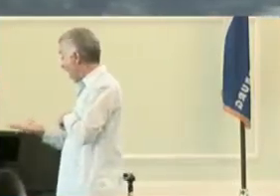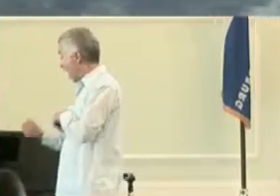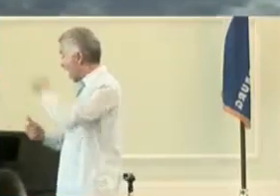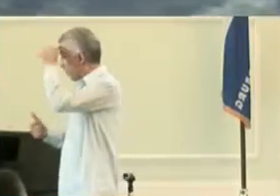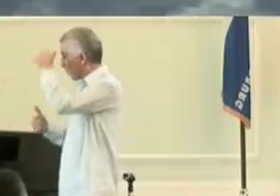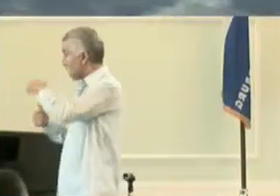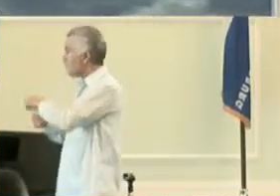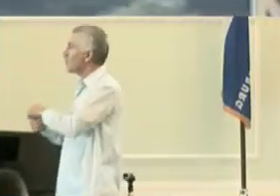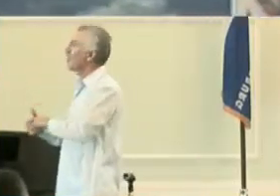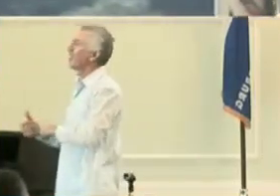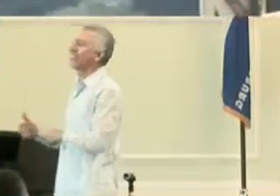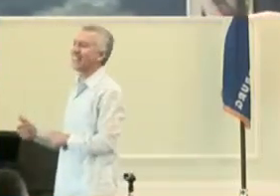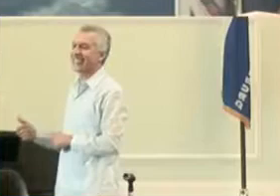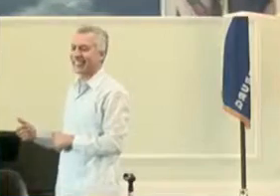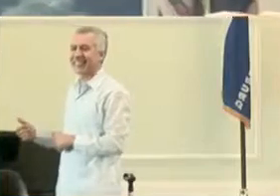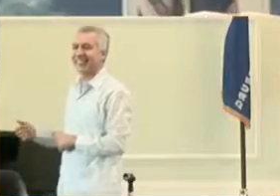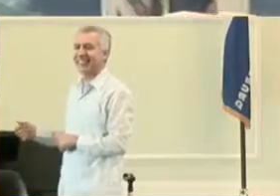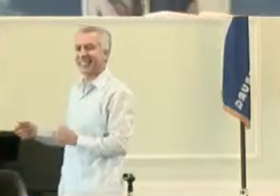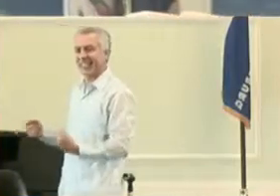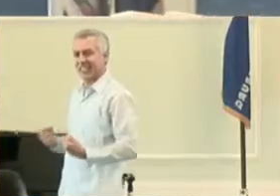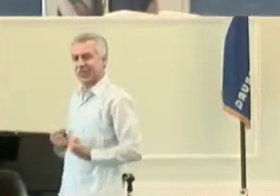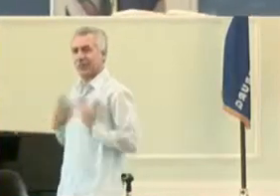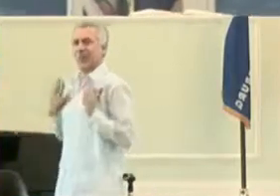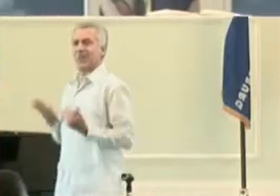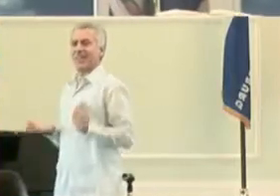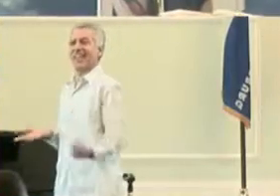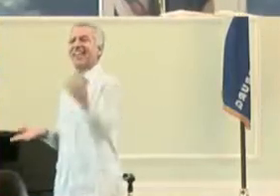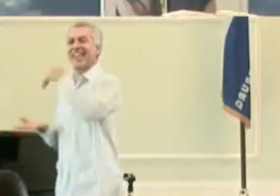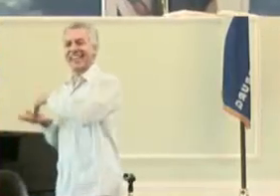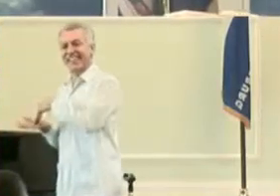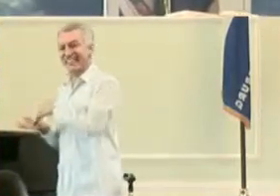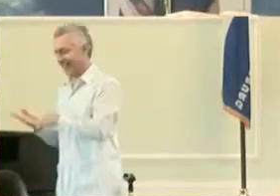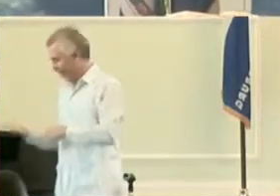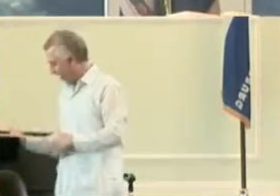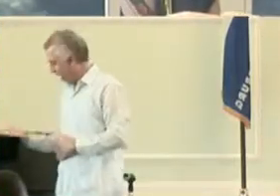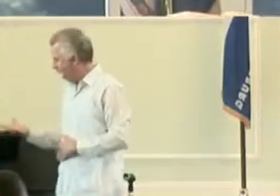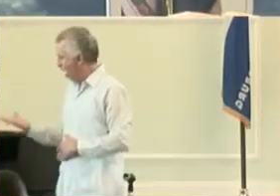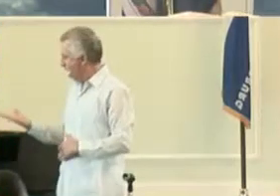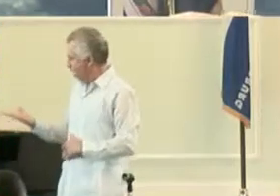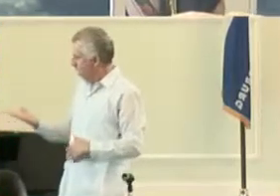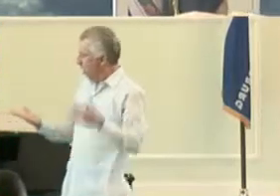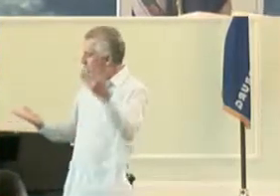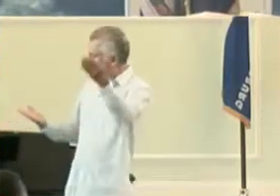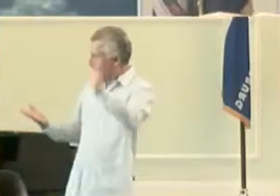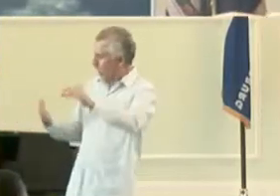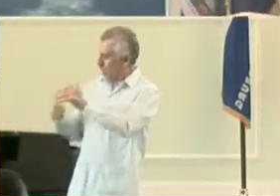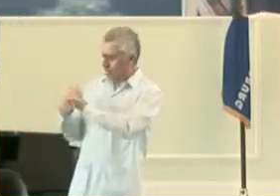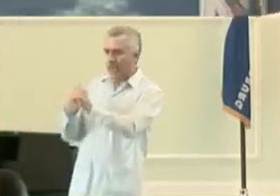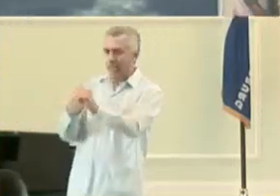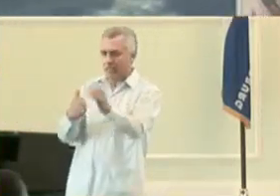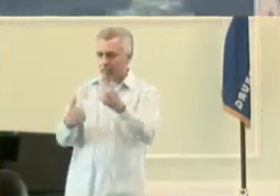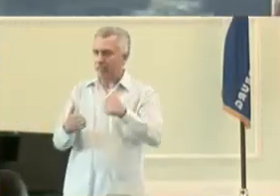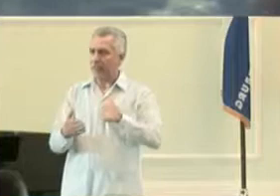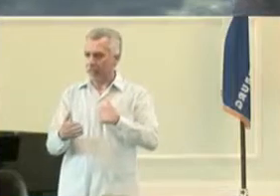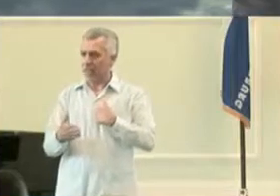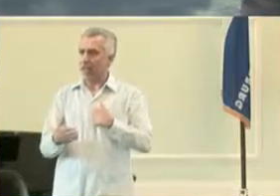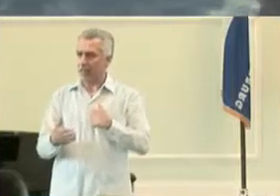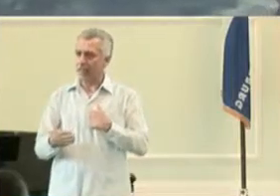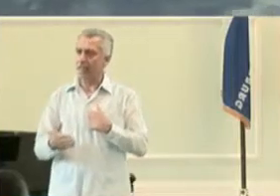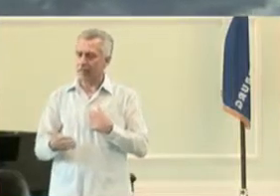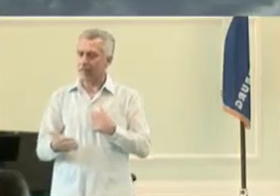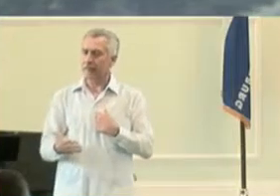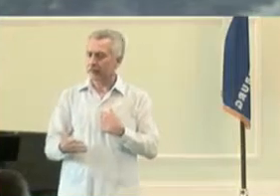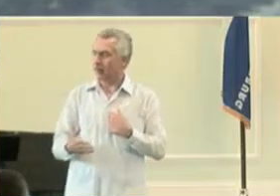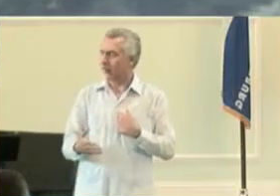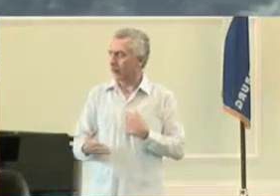guess what? I was encouraged. I was encouraged that, hey, God is with me, amen? God is going to see me through. God